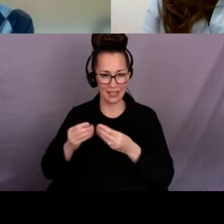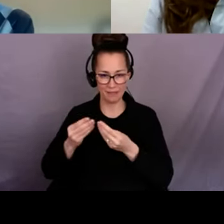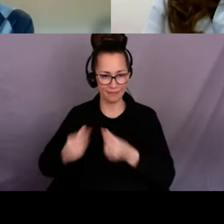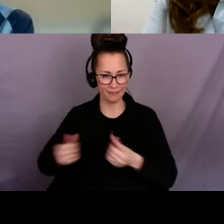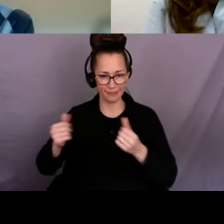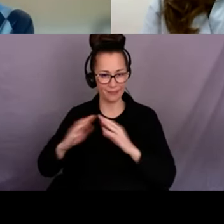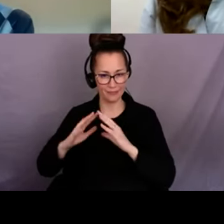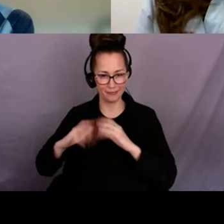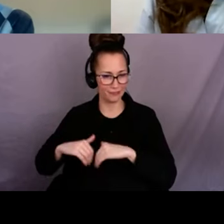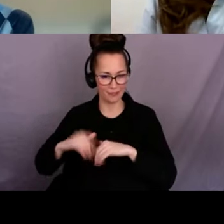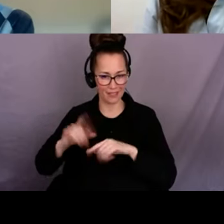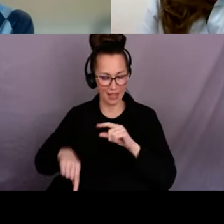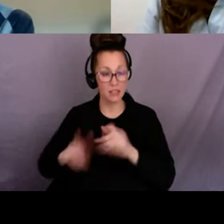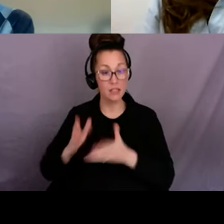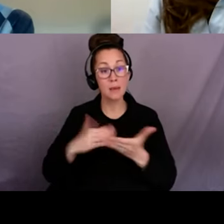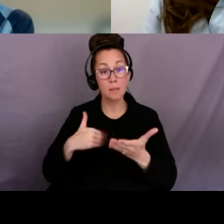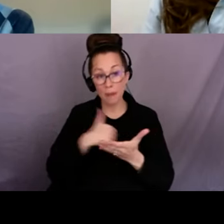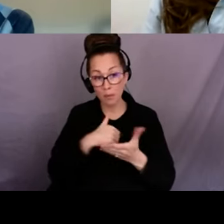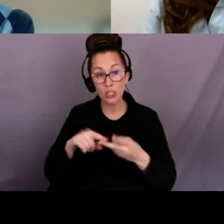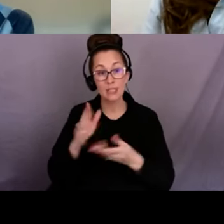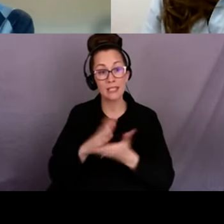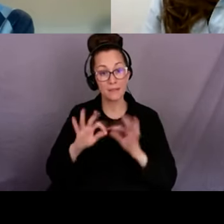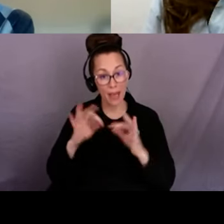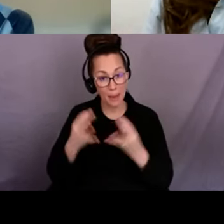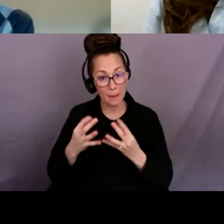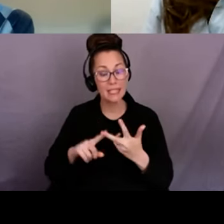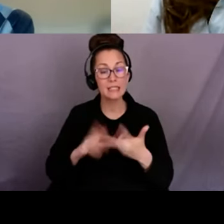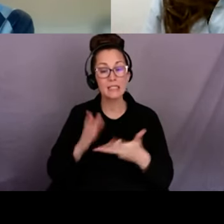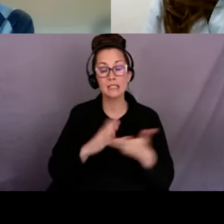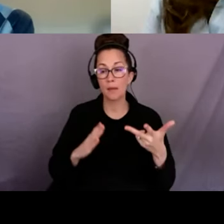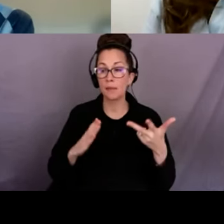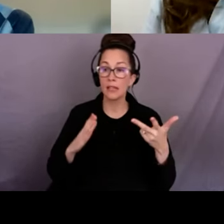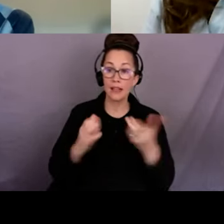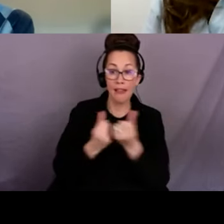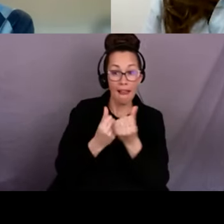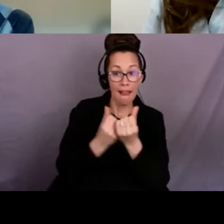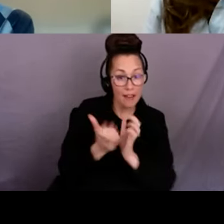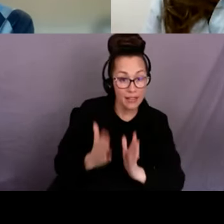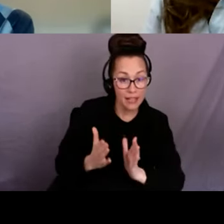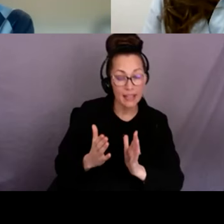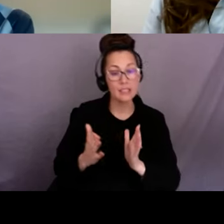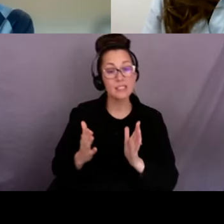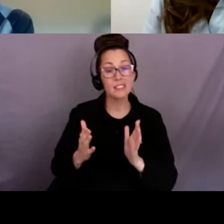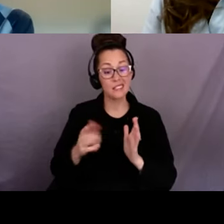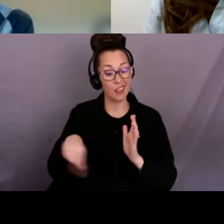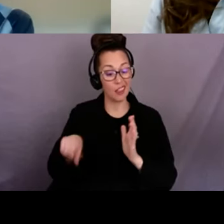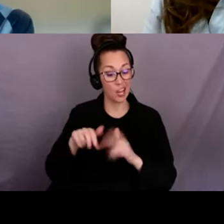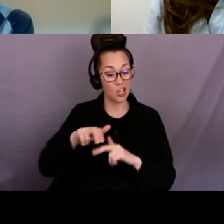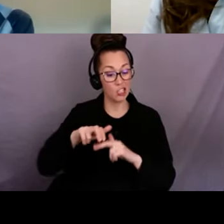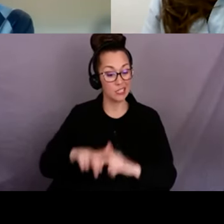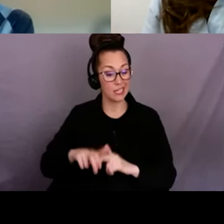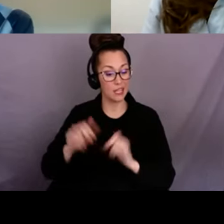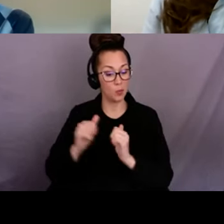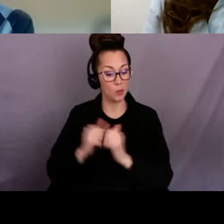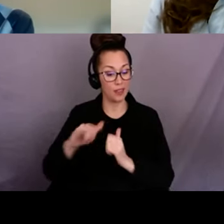of families, obviously advocates, other professionals who are sitting with the commissioner